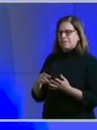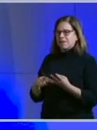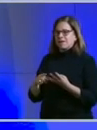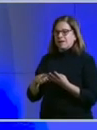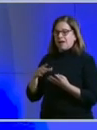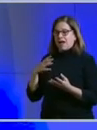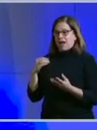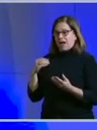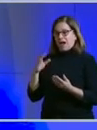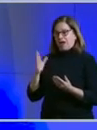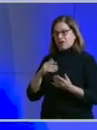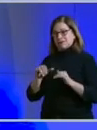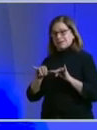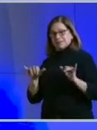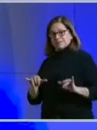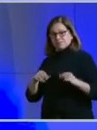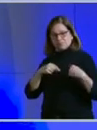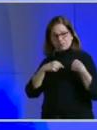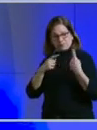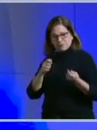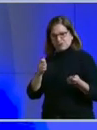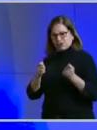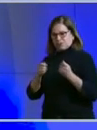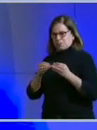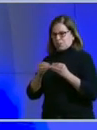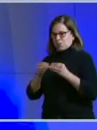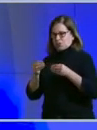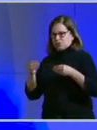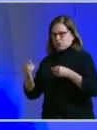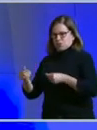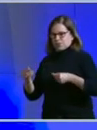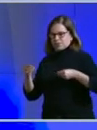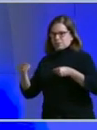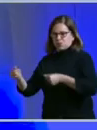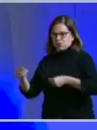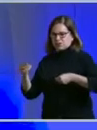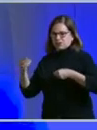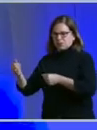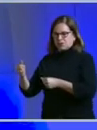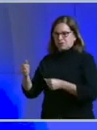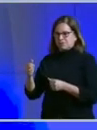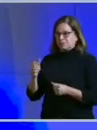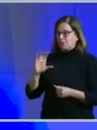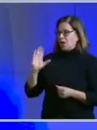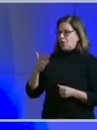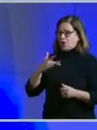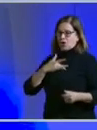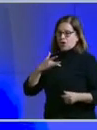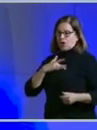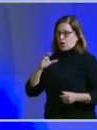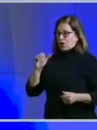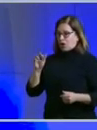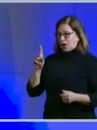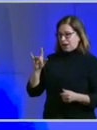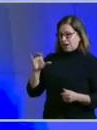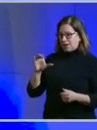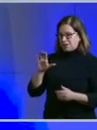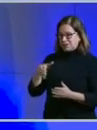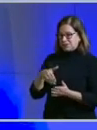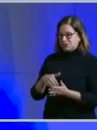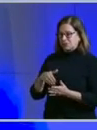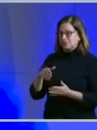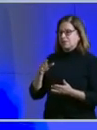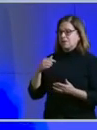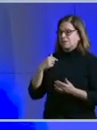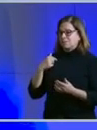dispatch system to be more effective. We've improved our cardiac arrest survival rate by training citizens in CPR and improving our